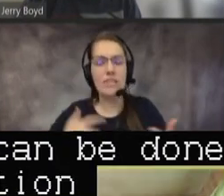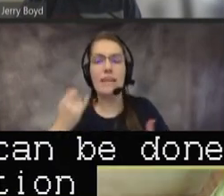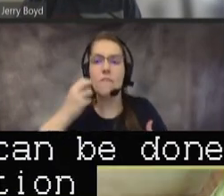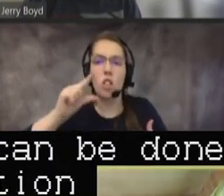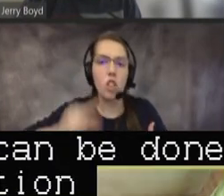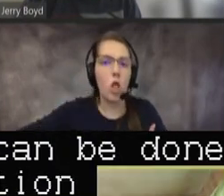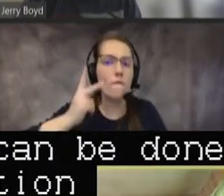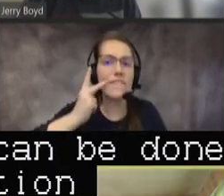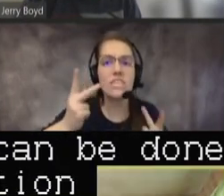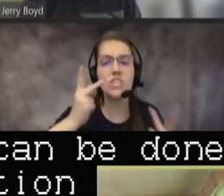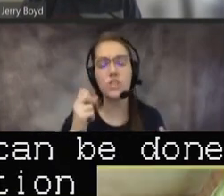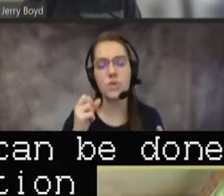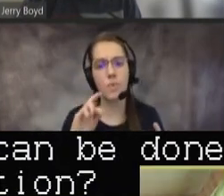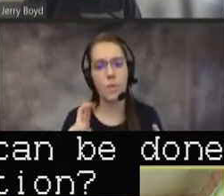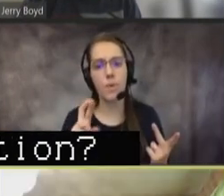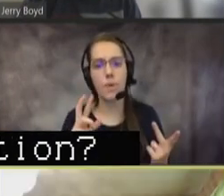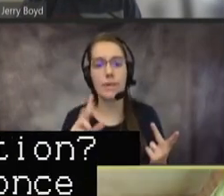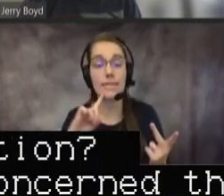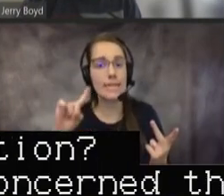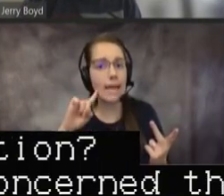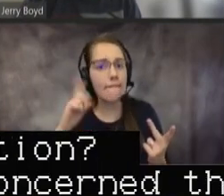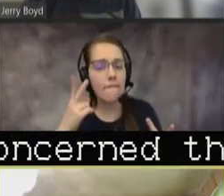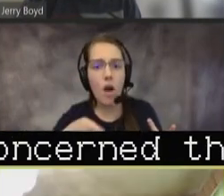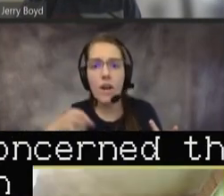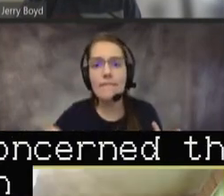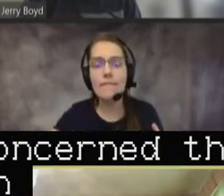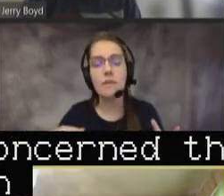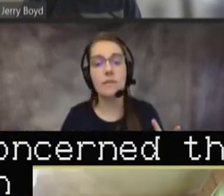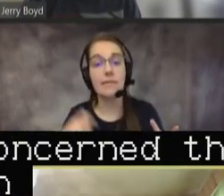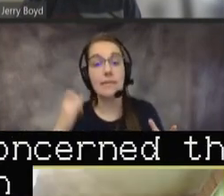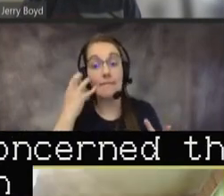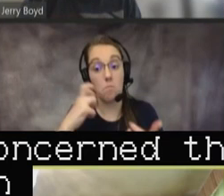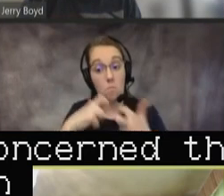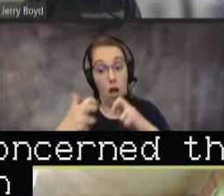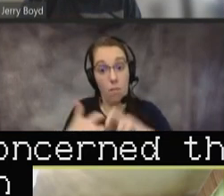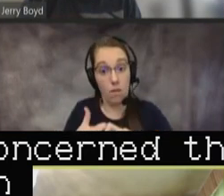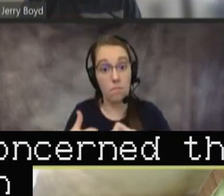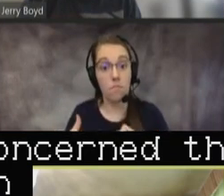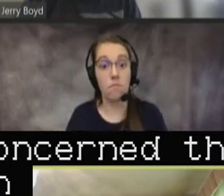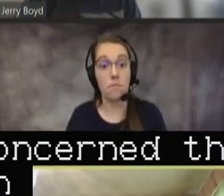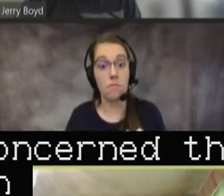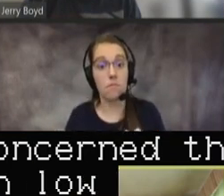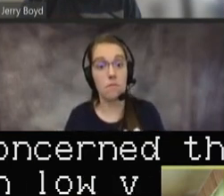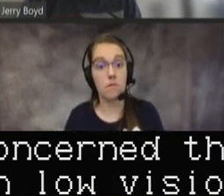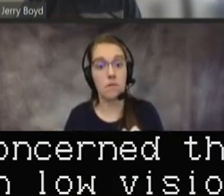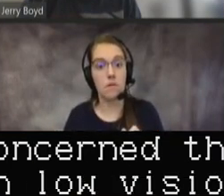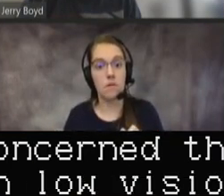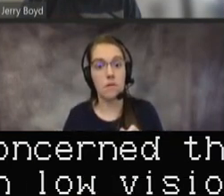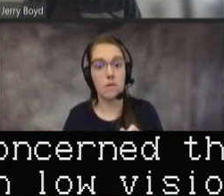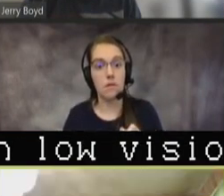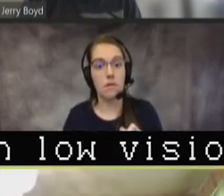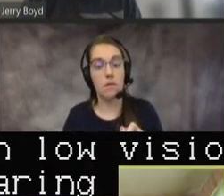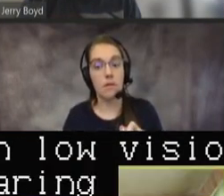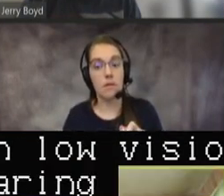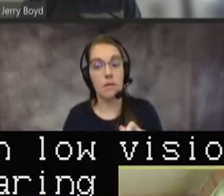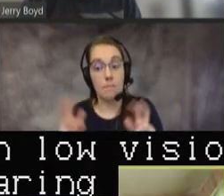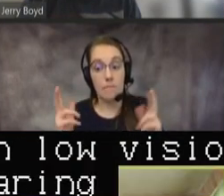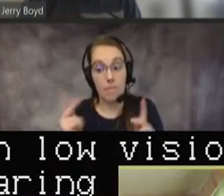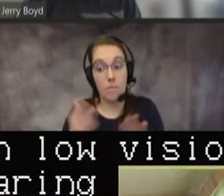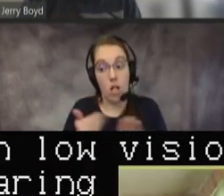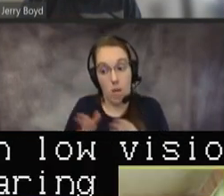or deaf or hard of hearing has an issue, that when people are making plans for them, that it